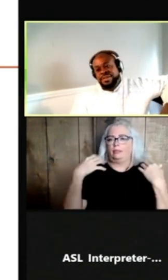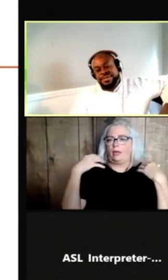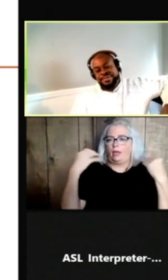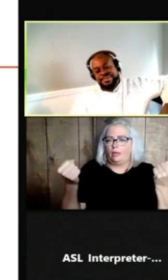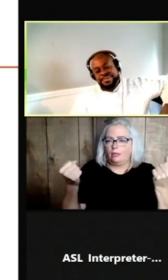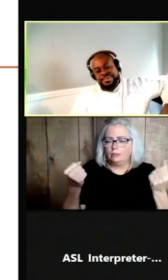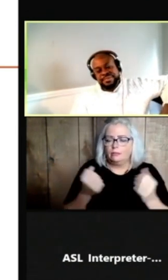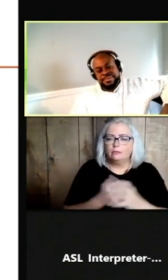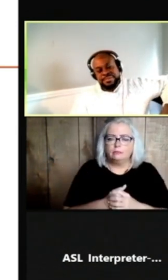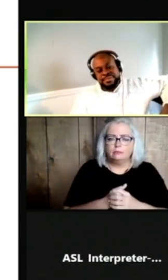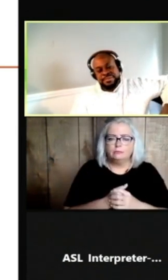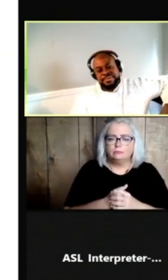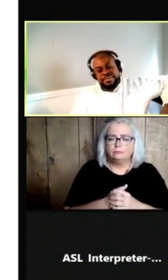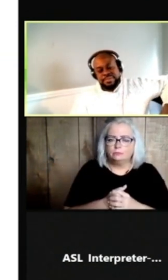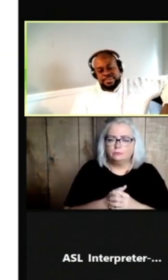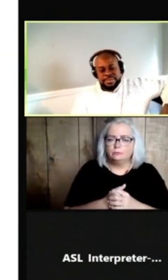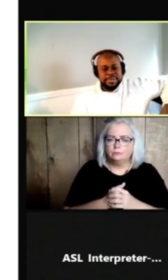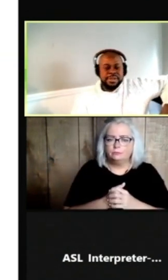Next slide, please.